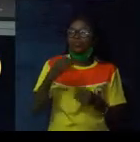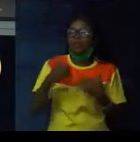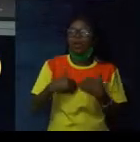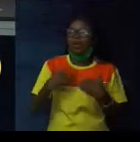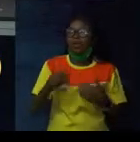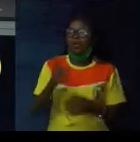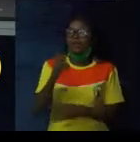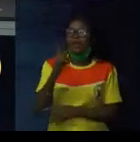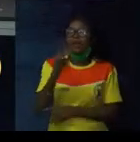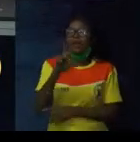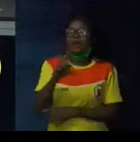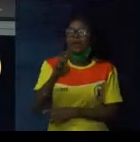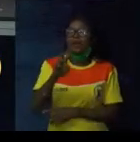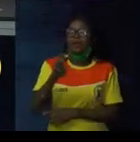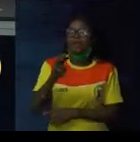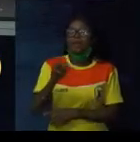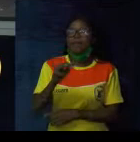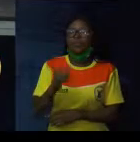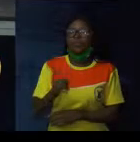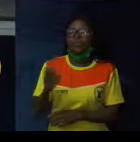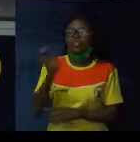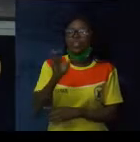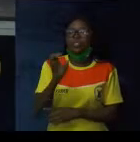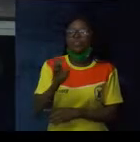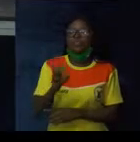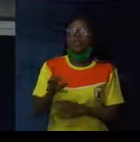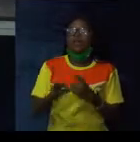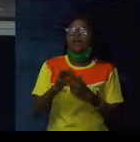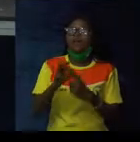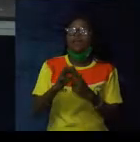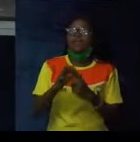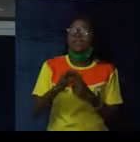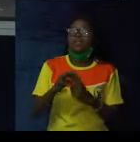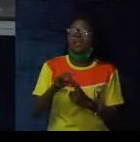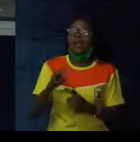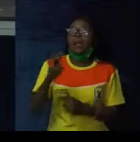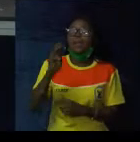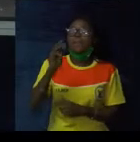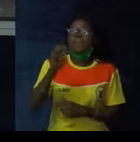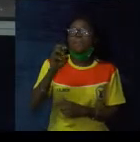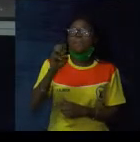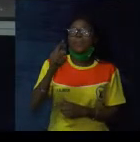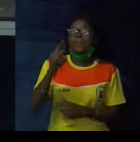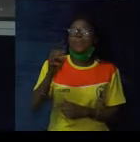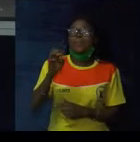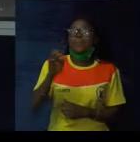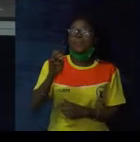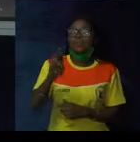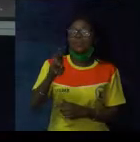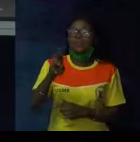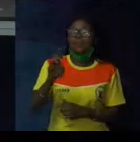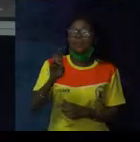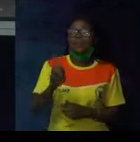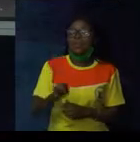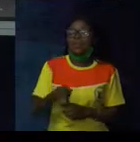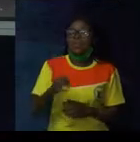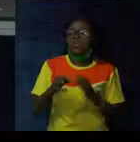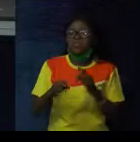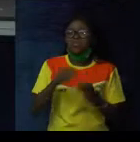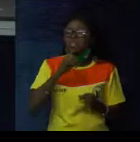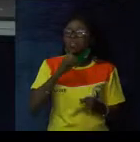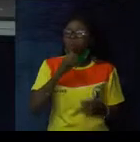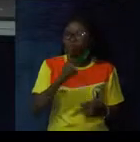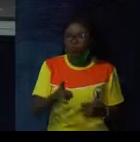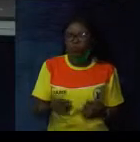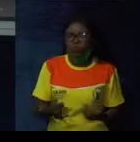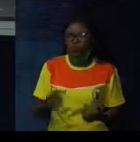have the Fahrenheit, and you have the meter. You've selected your answer already? Yes, the answer is quite easy to say. It is the